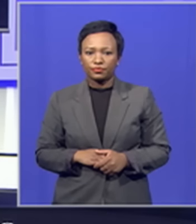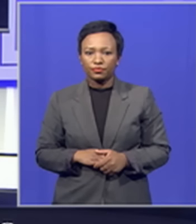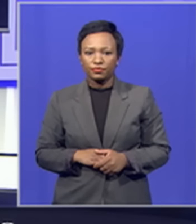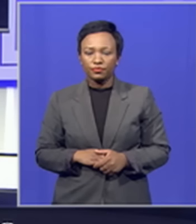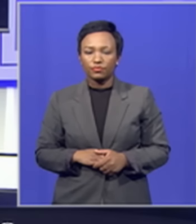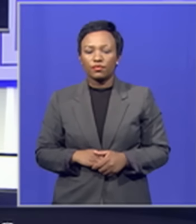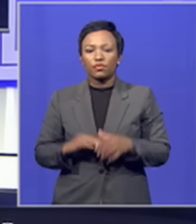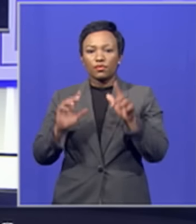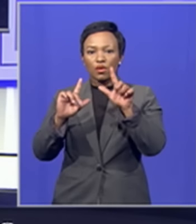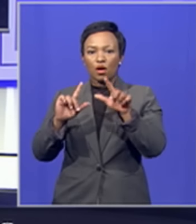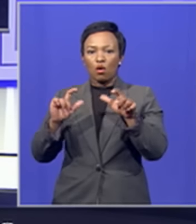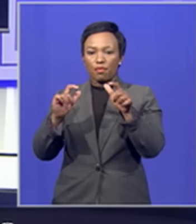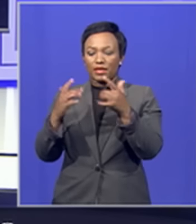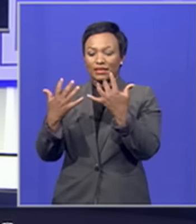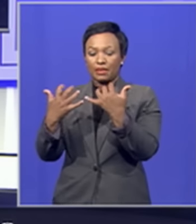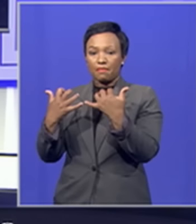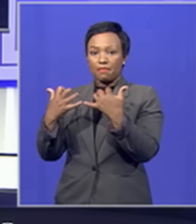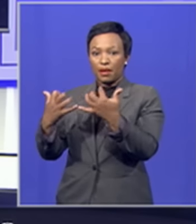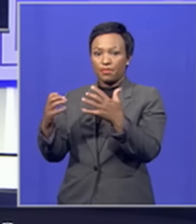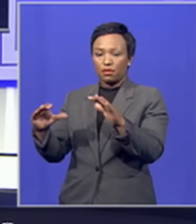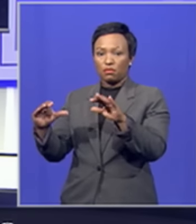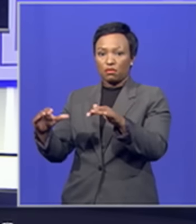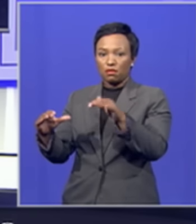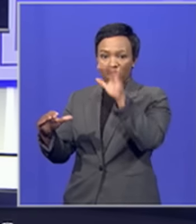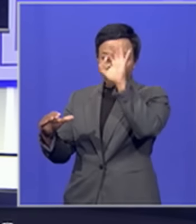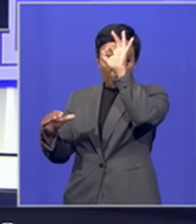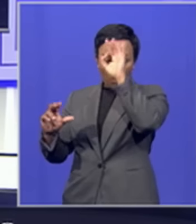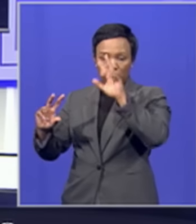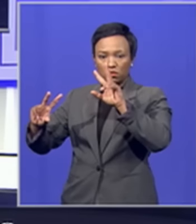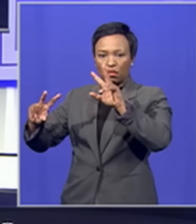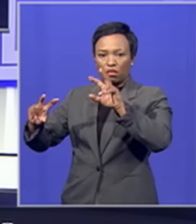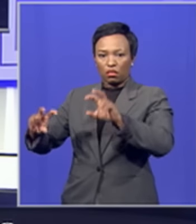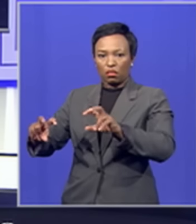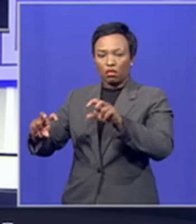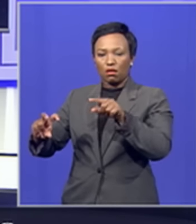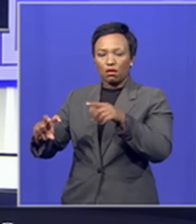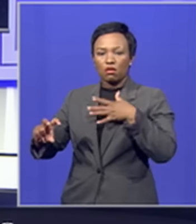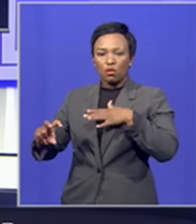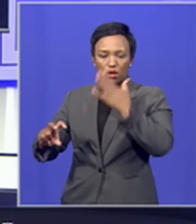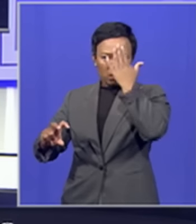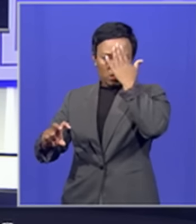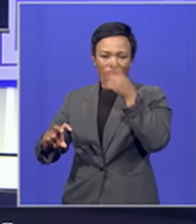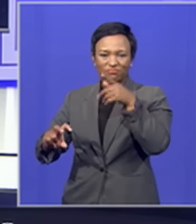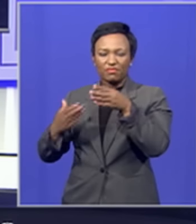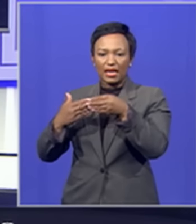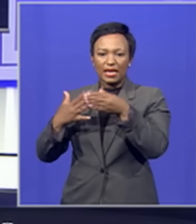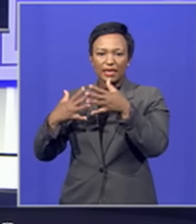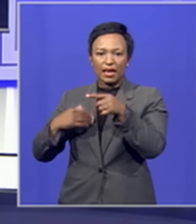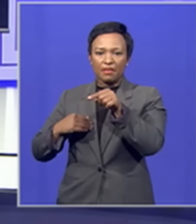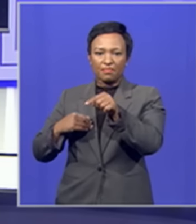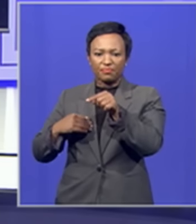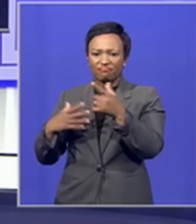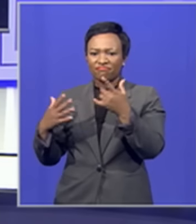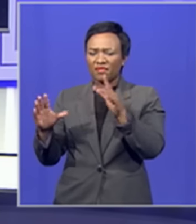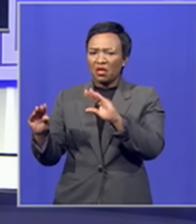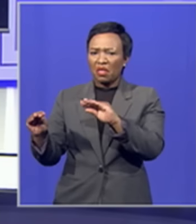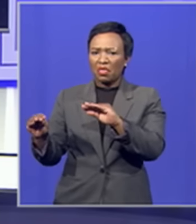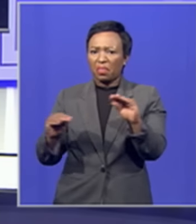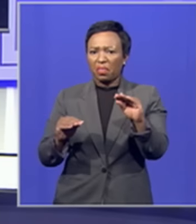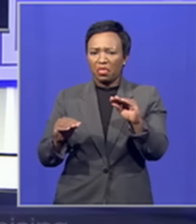Komiti ya Palamente e malebana le sepodisi e batla tlhaloso go tswa go botsamaisi jwa sepodisi ka ga tiego ya go thapiwa